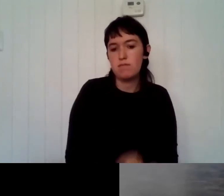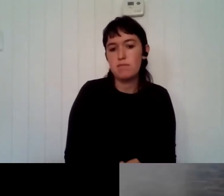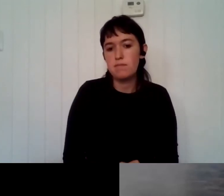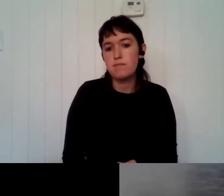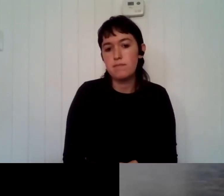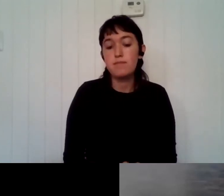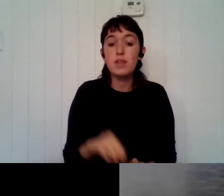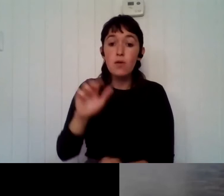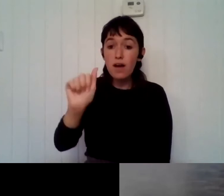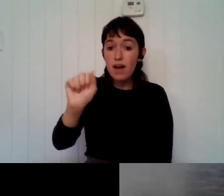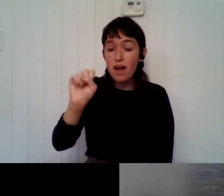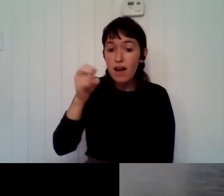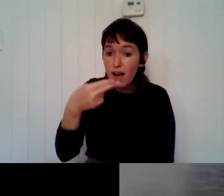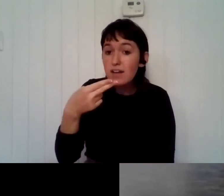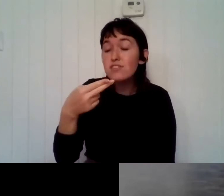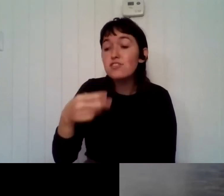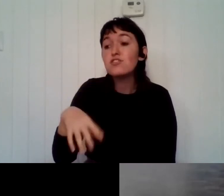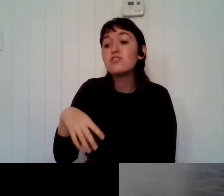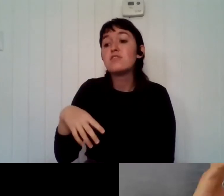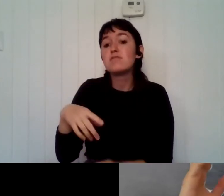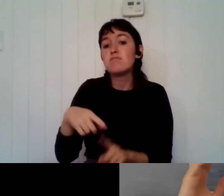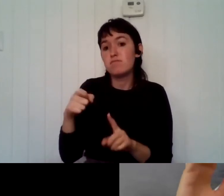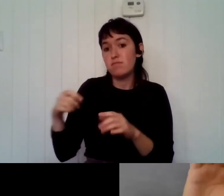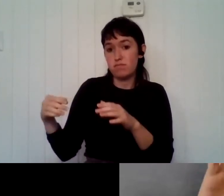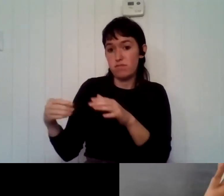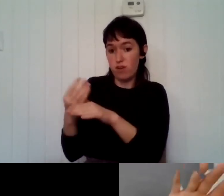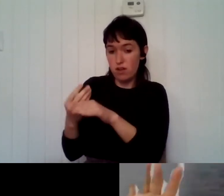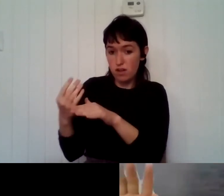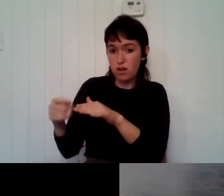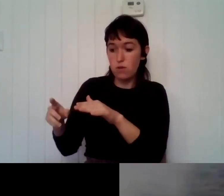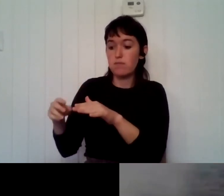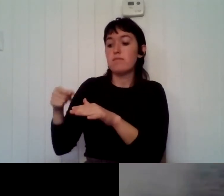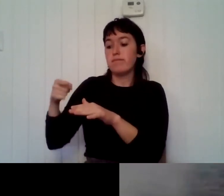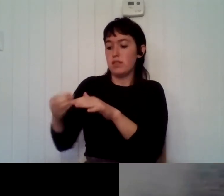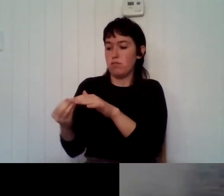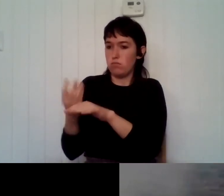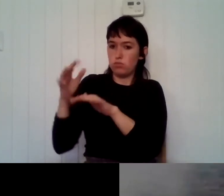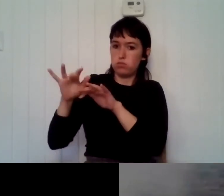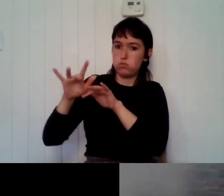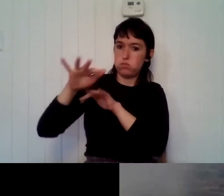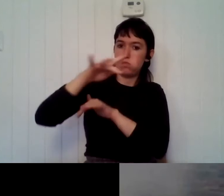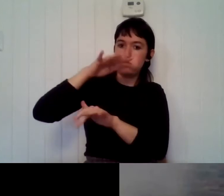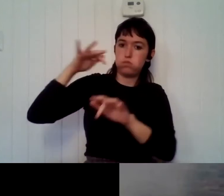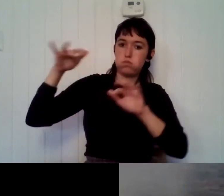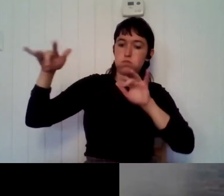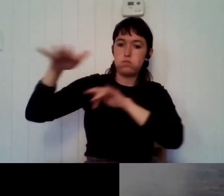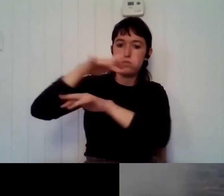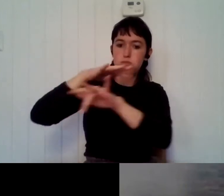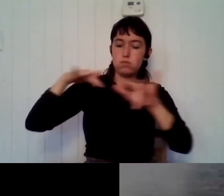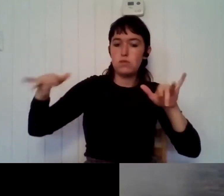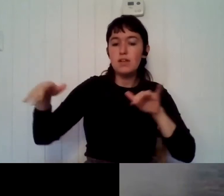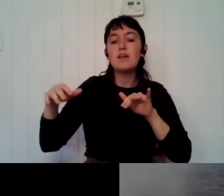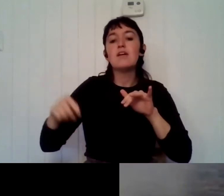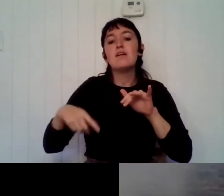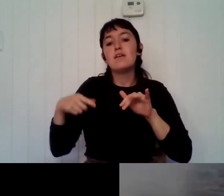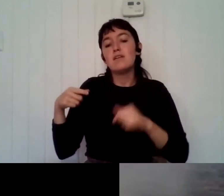Ash, volcanic ash, because it's erupted into the air and then it spreads with the wind. In that sense,